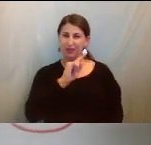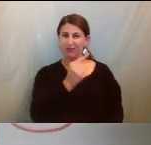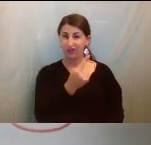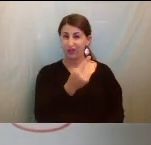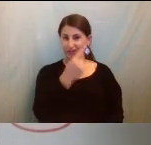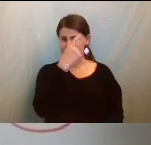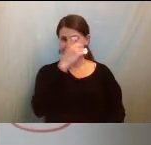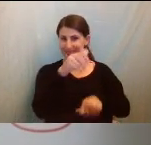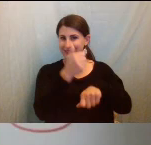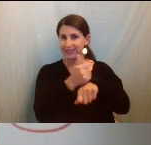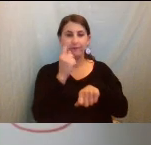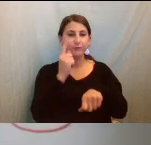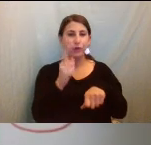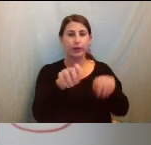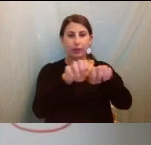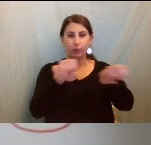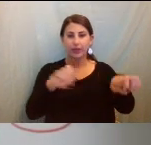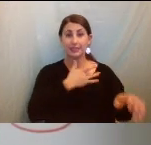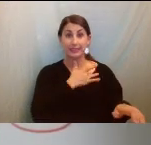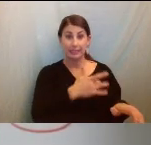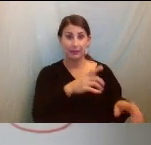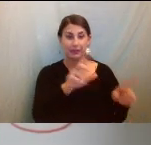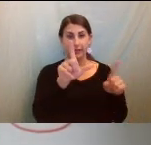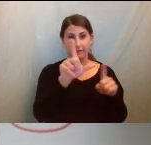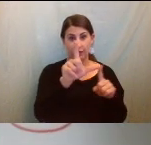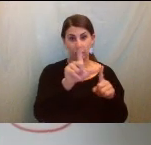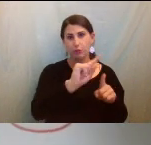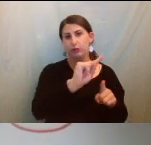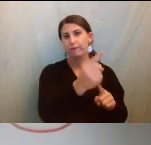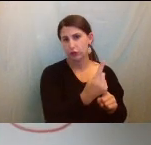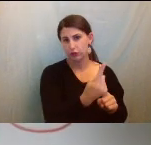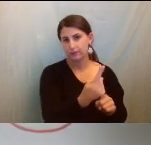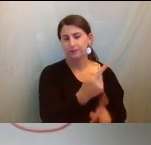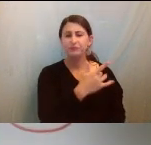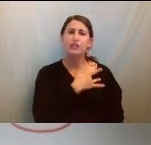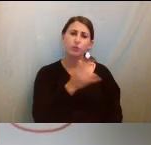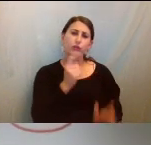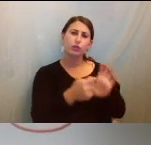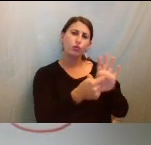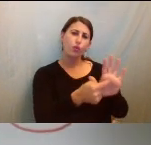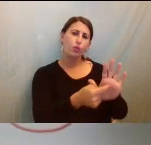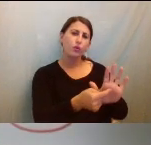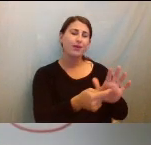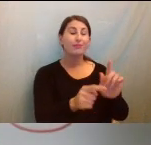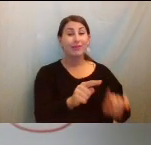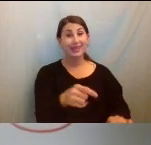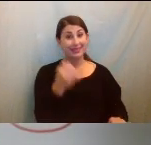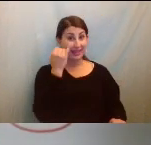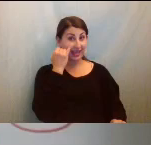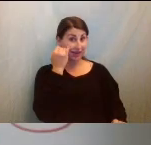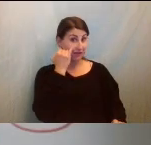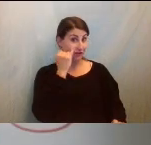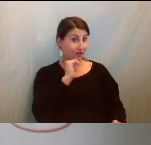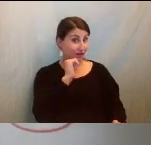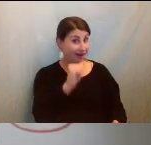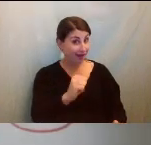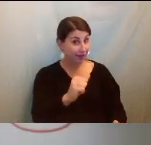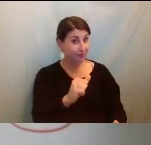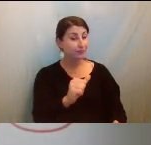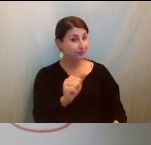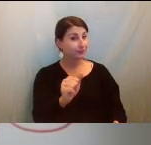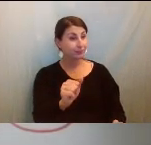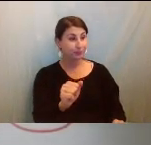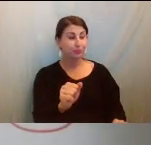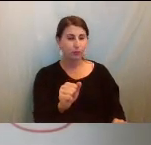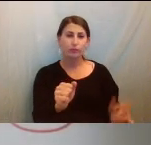format of equations, you usually put your variables first. So that's how it will usually be presented, but just in case